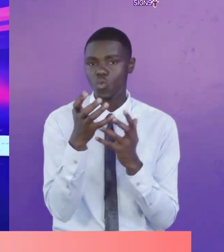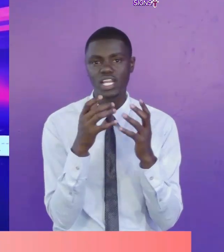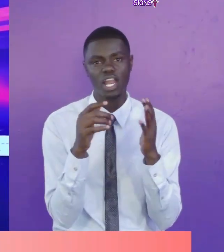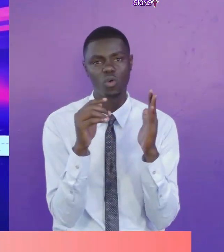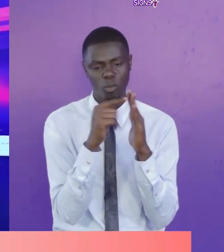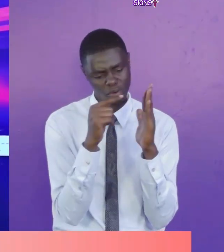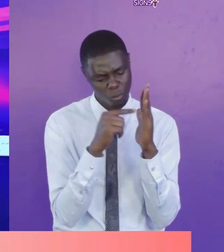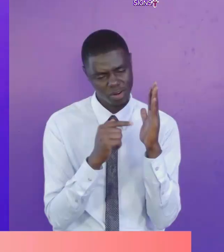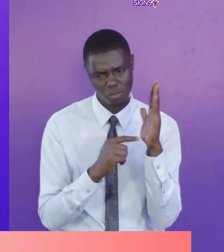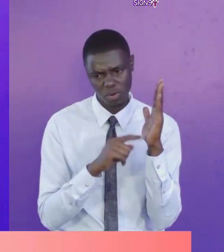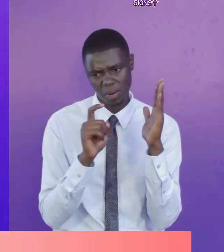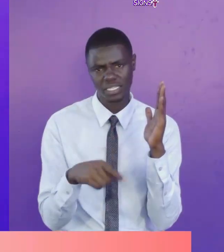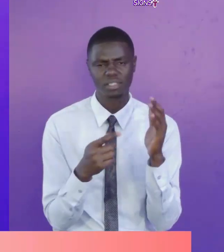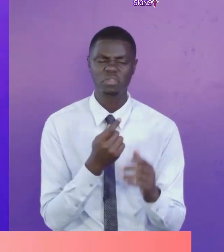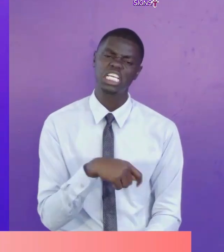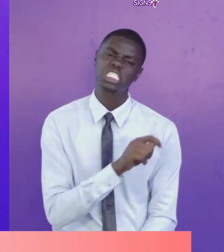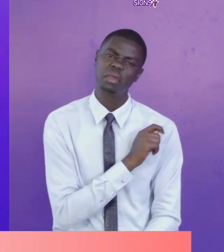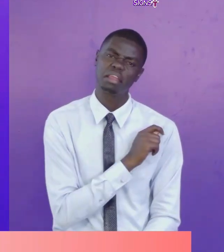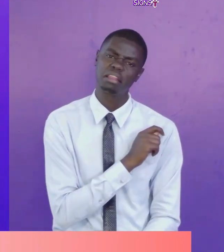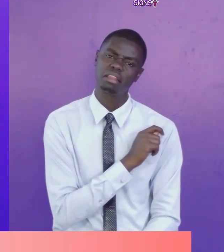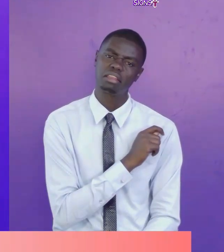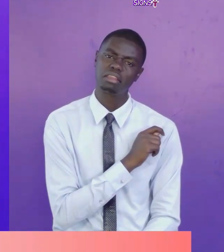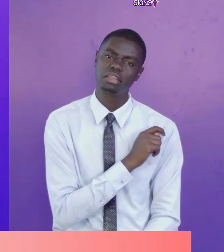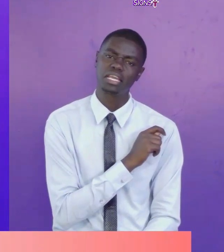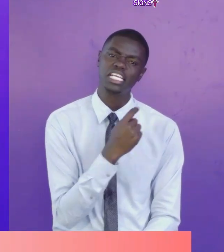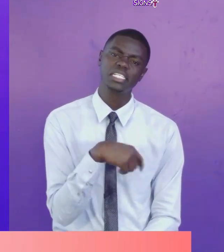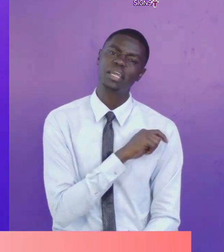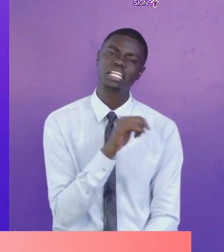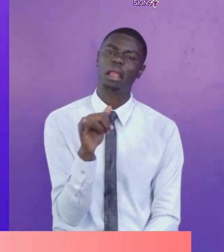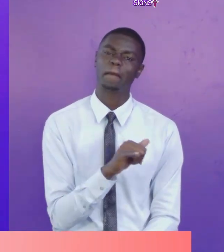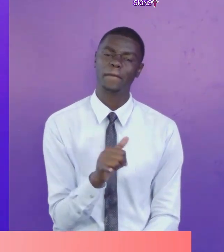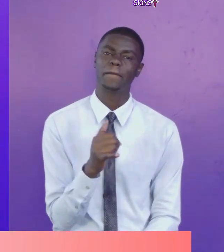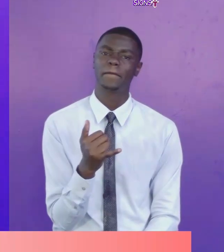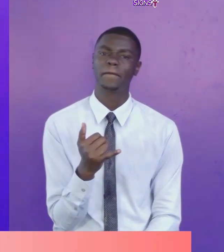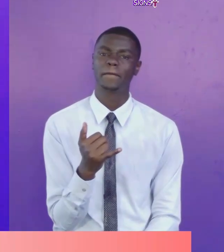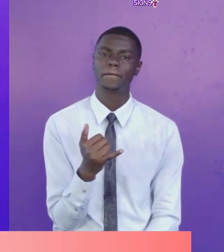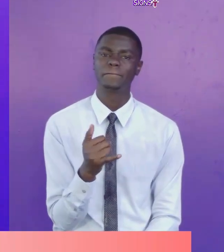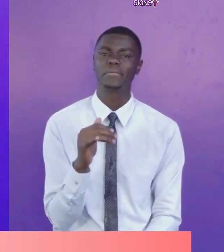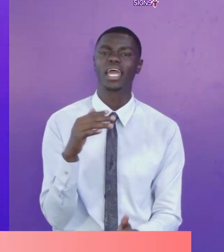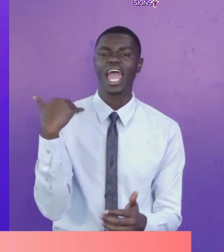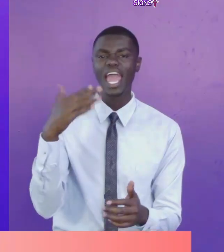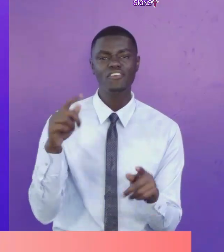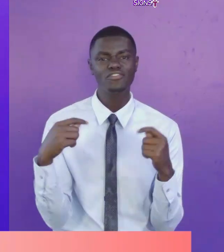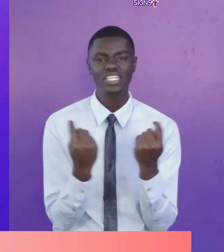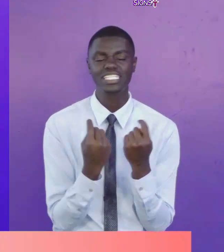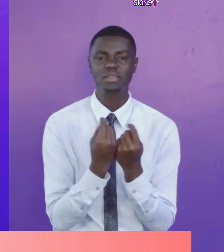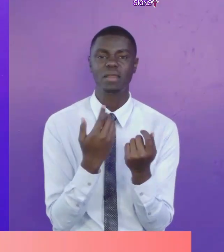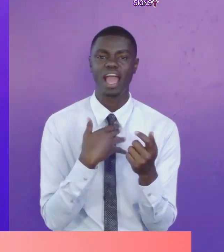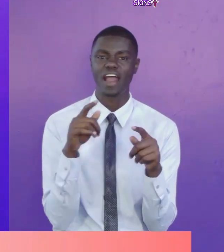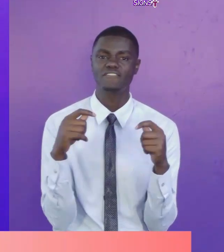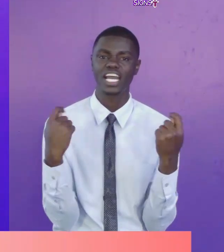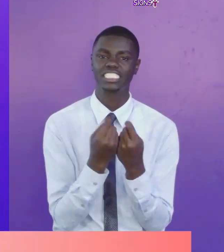Hata hiyo Spain yenye tunasema. Yeah. Every team kuna